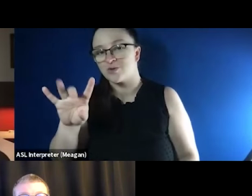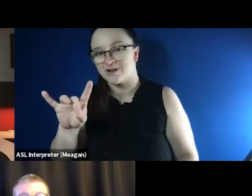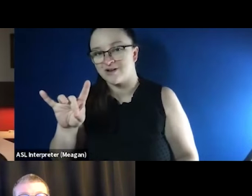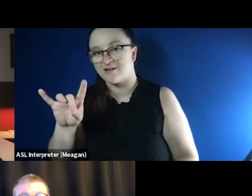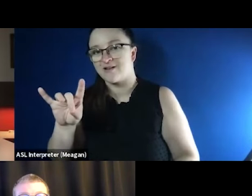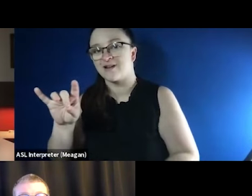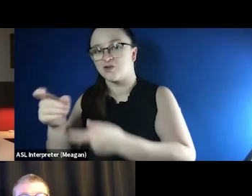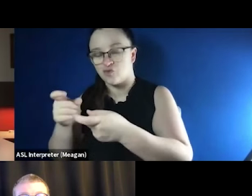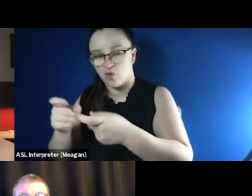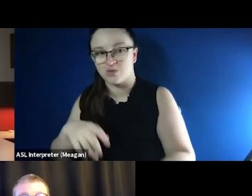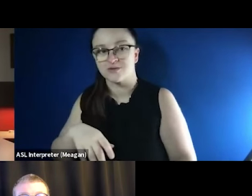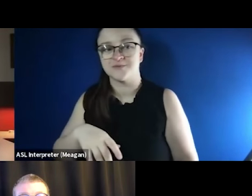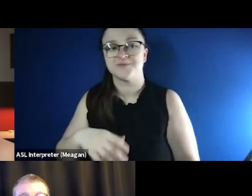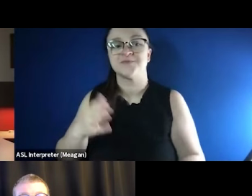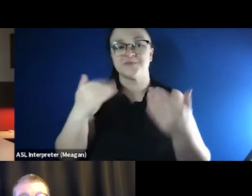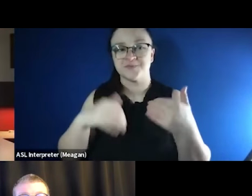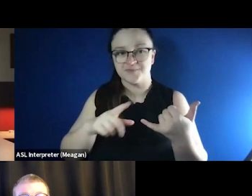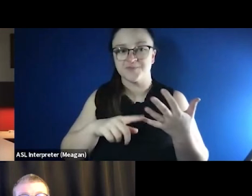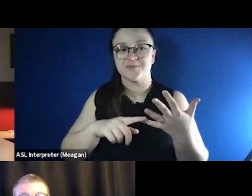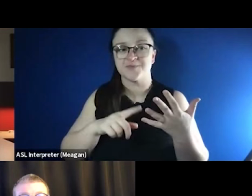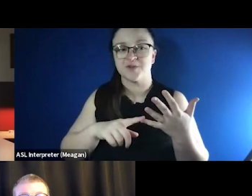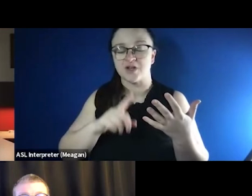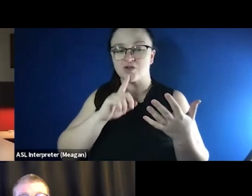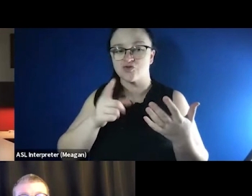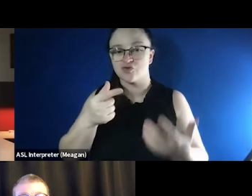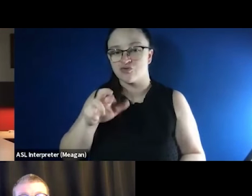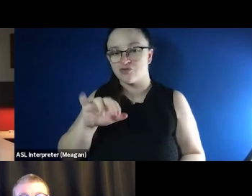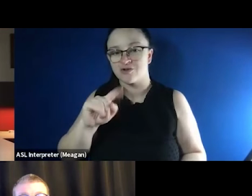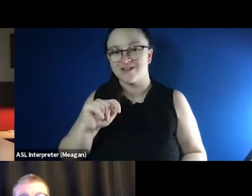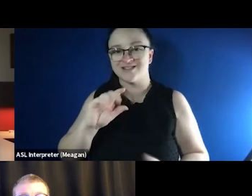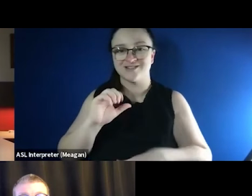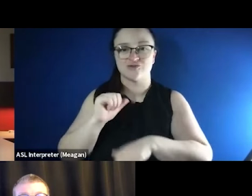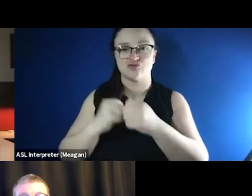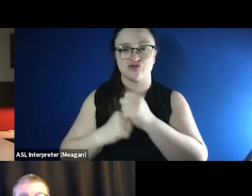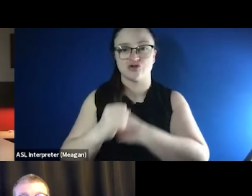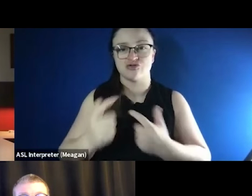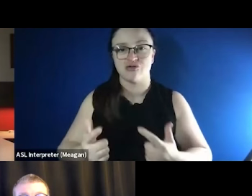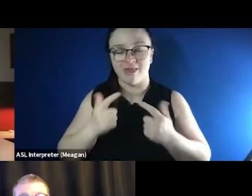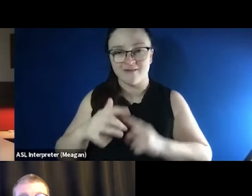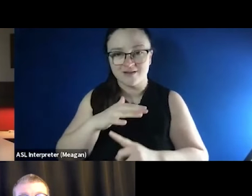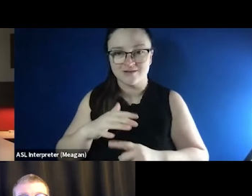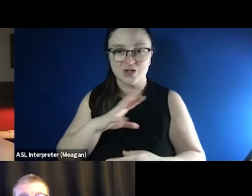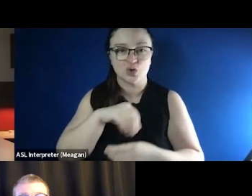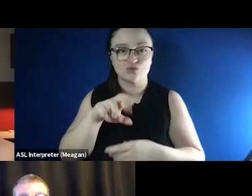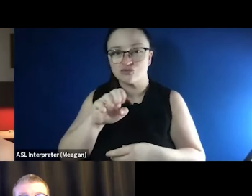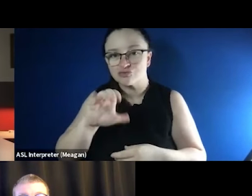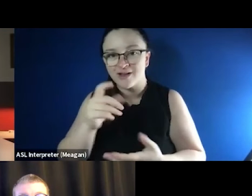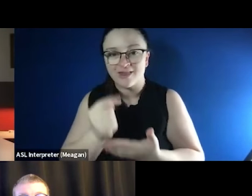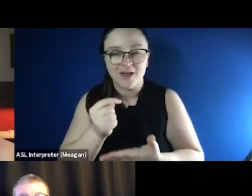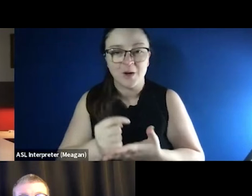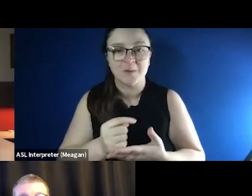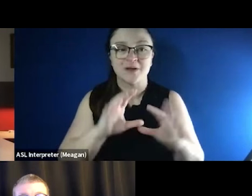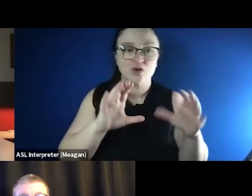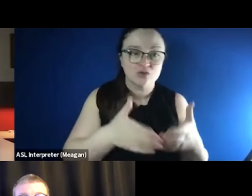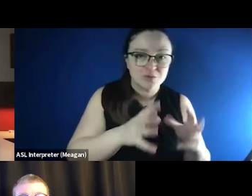then finally, the True Grit, which is actually a structured living setting that includes recreational therapy, group and individual